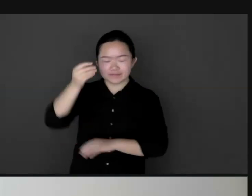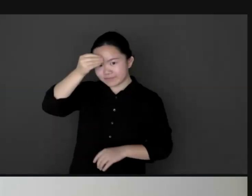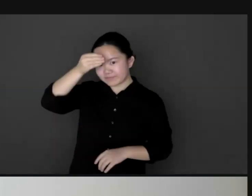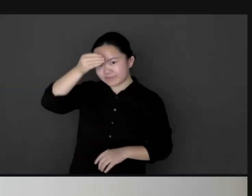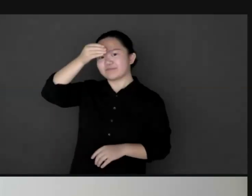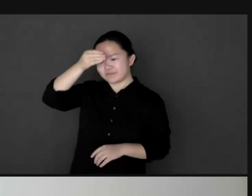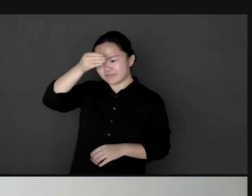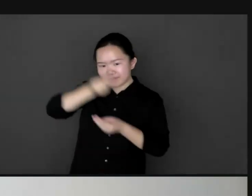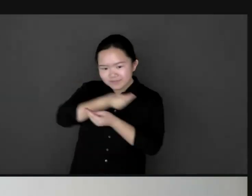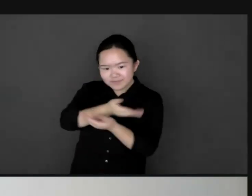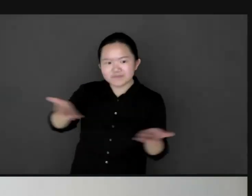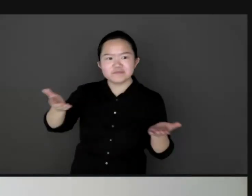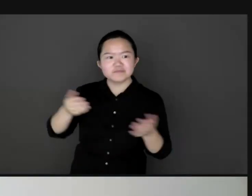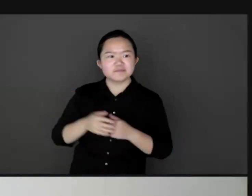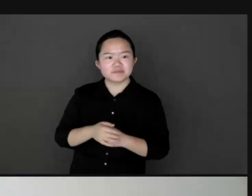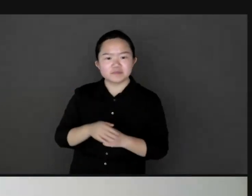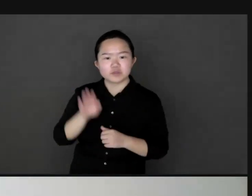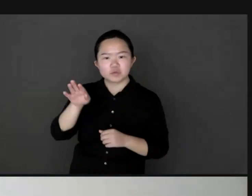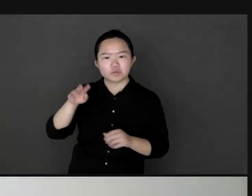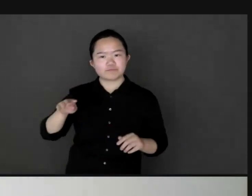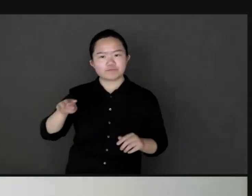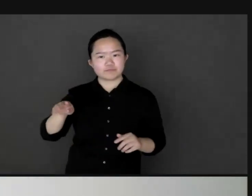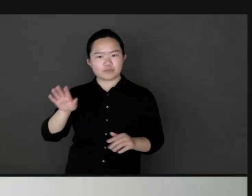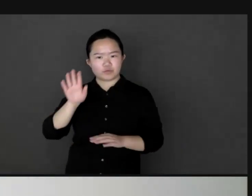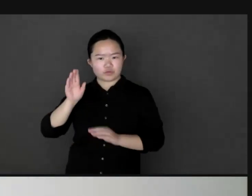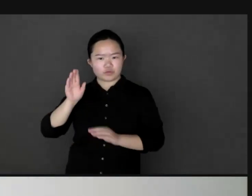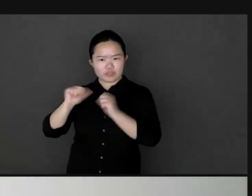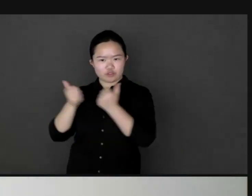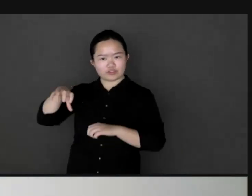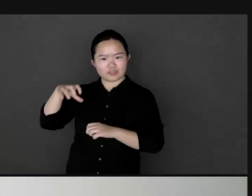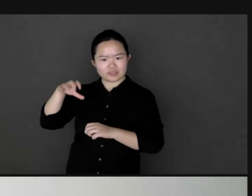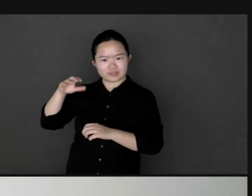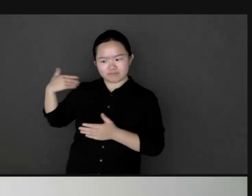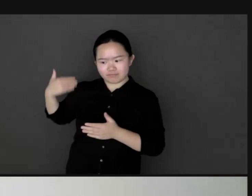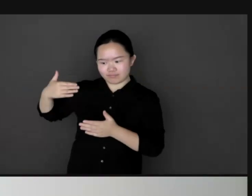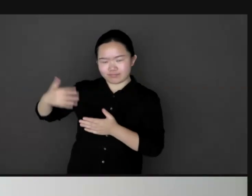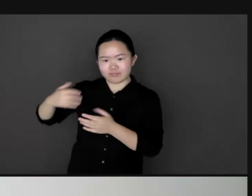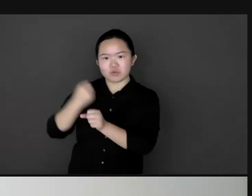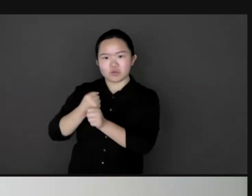their schedule to participate in standardization. We would be welcoming more